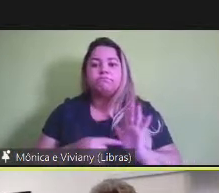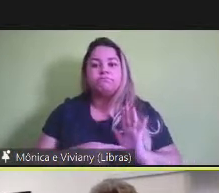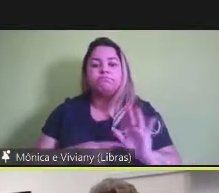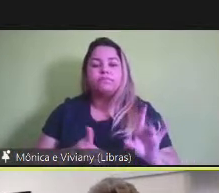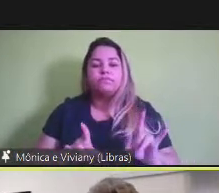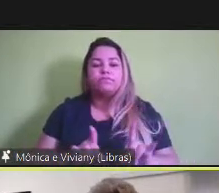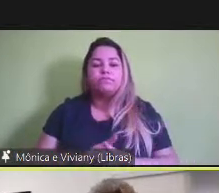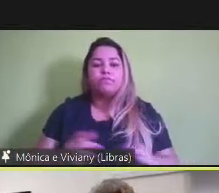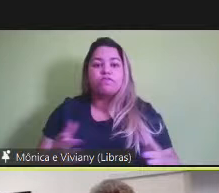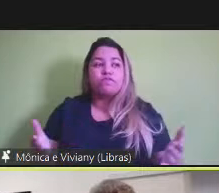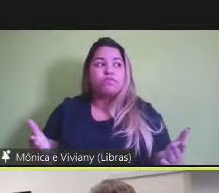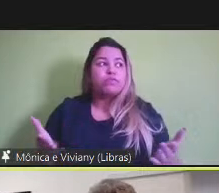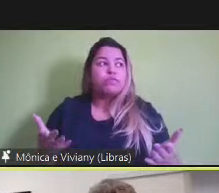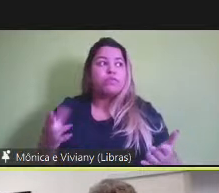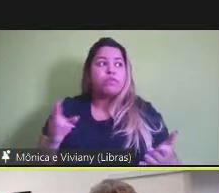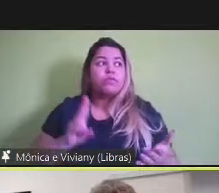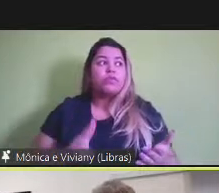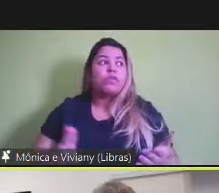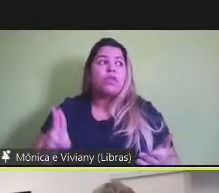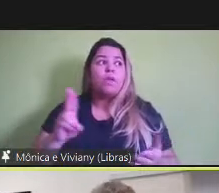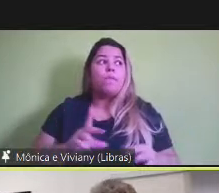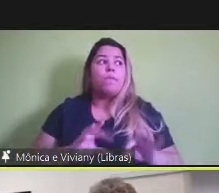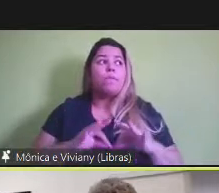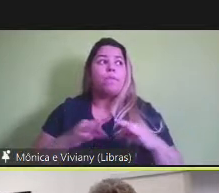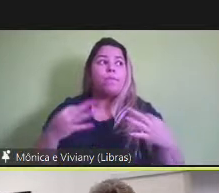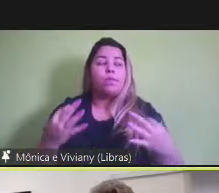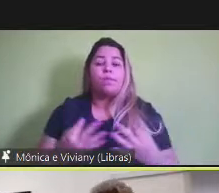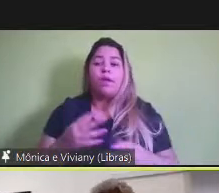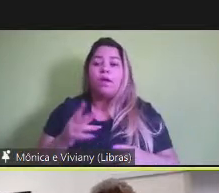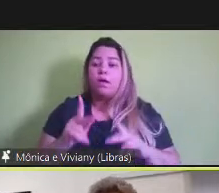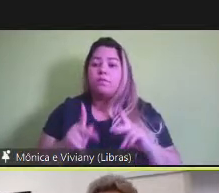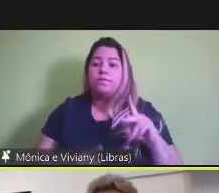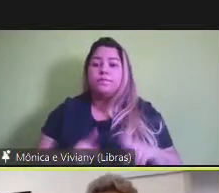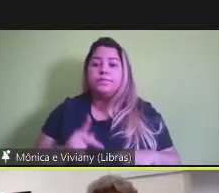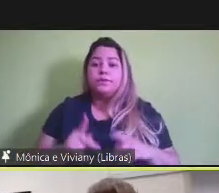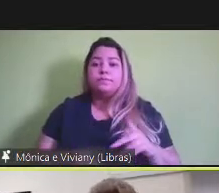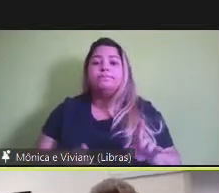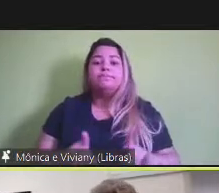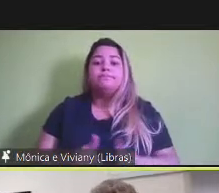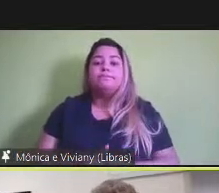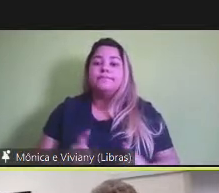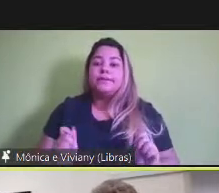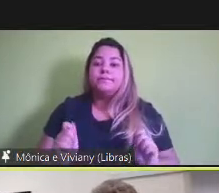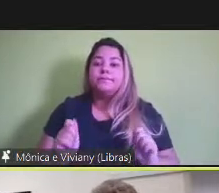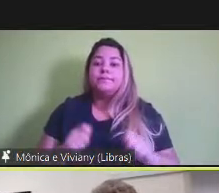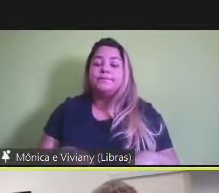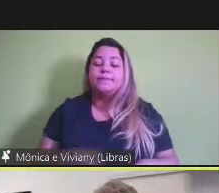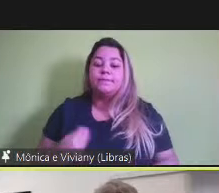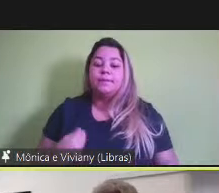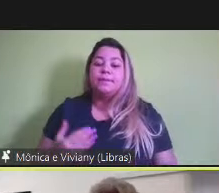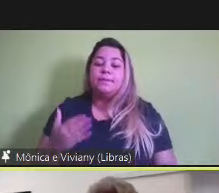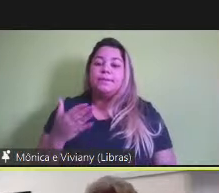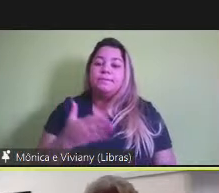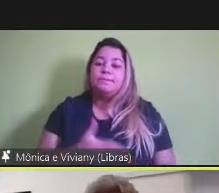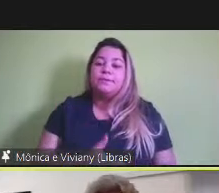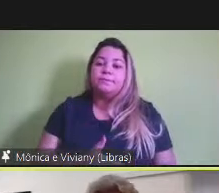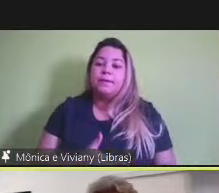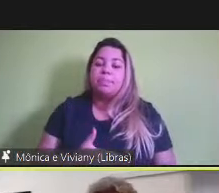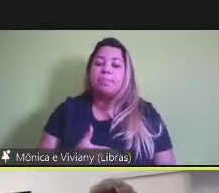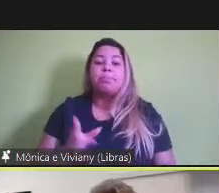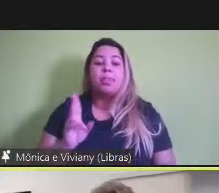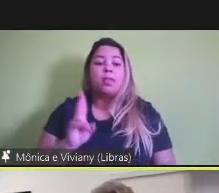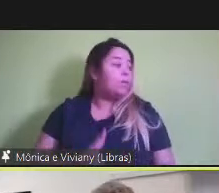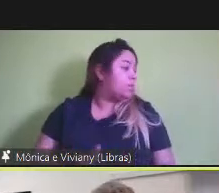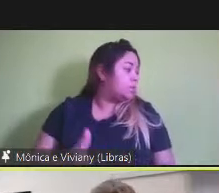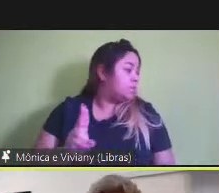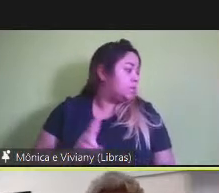this a lot. The users, their family members, and the population from the territory need to participate in the decisions.